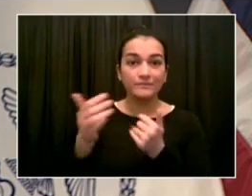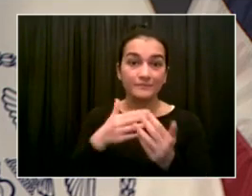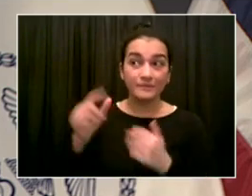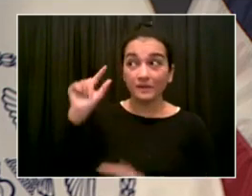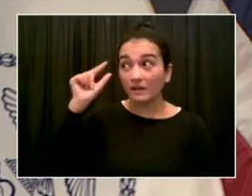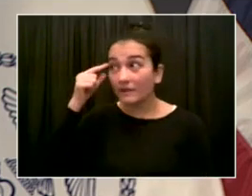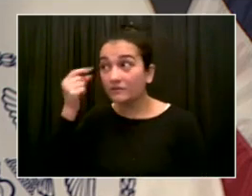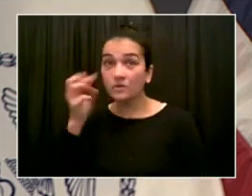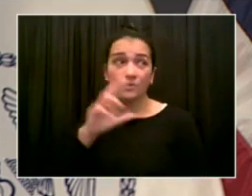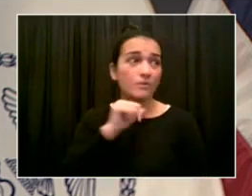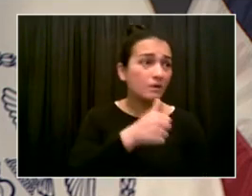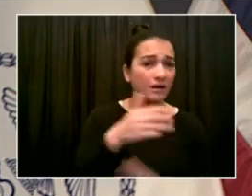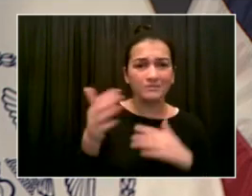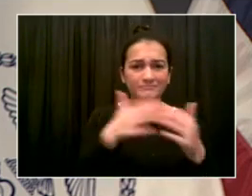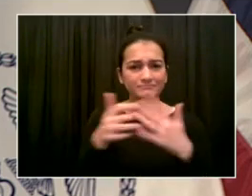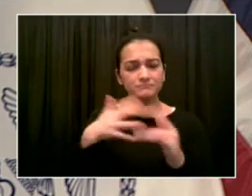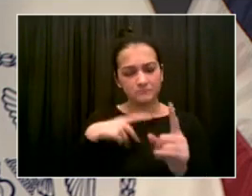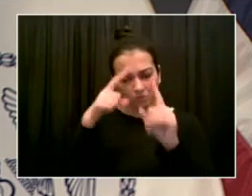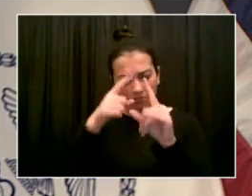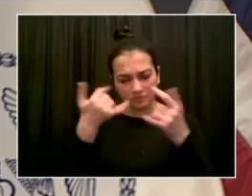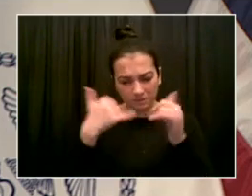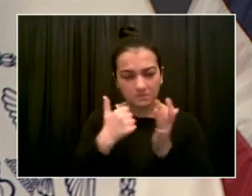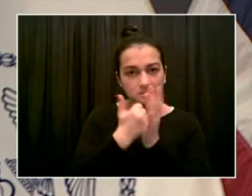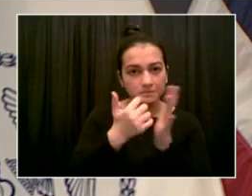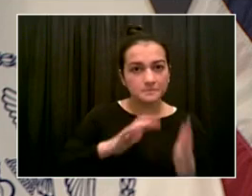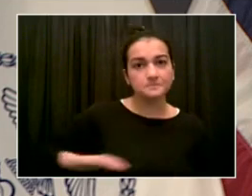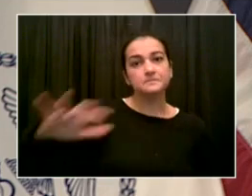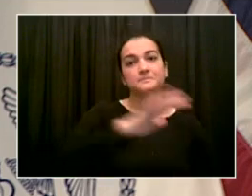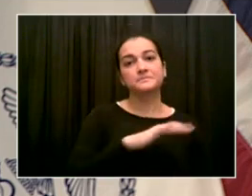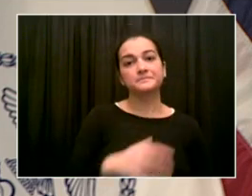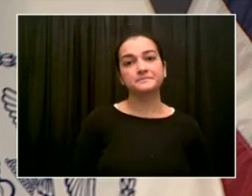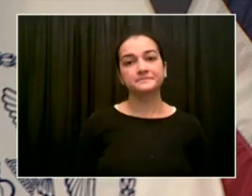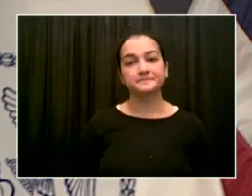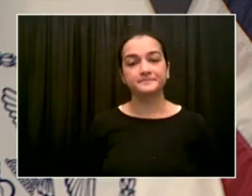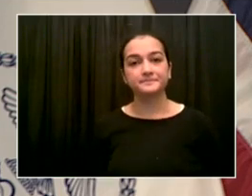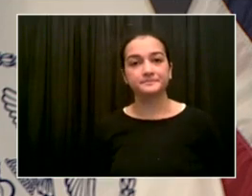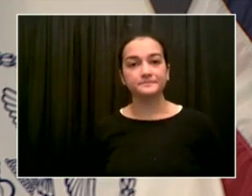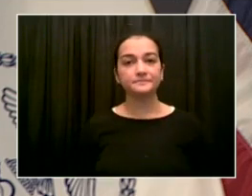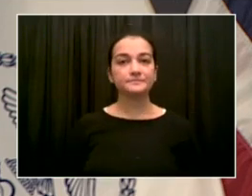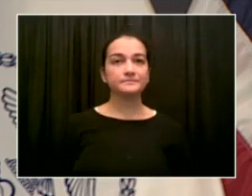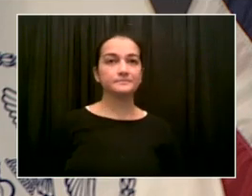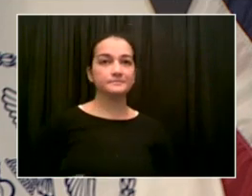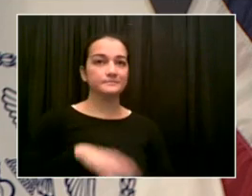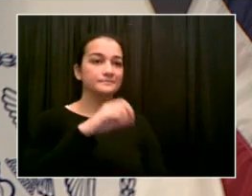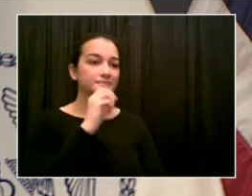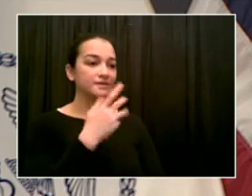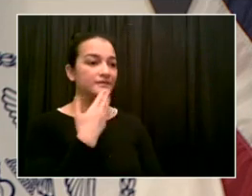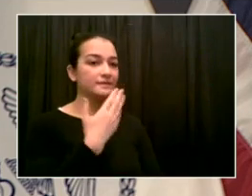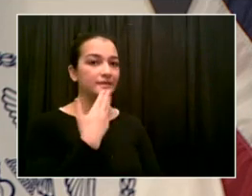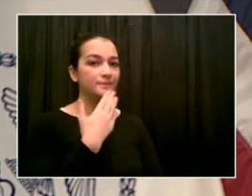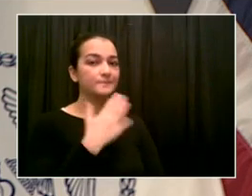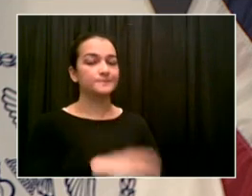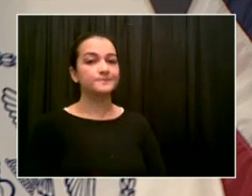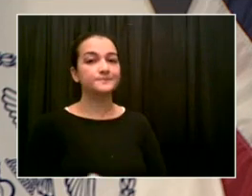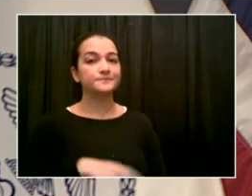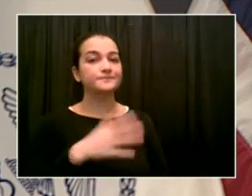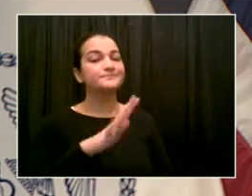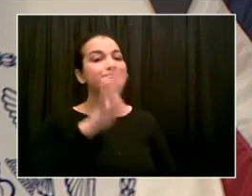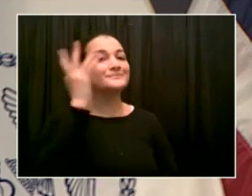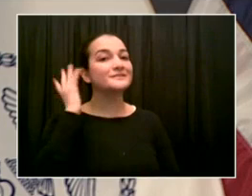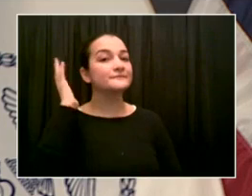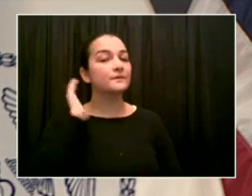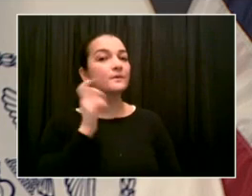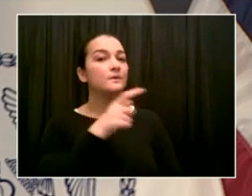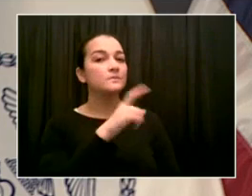Thanks. On a different topic, in the past you've downplayed violence on the subways, but a very frightening incident happened over the